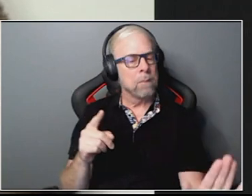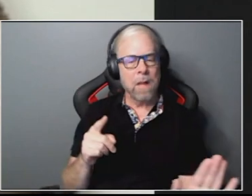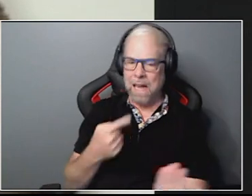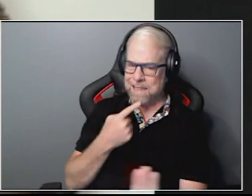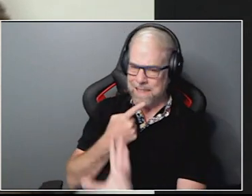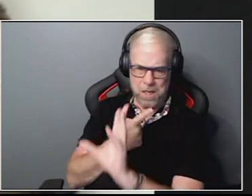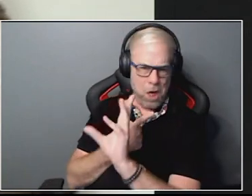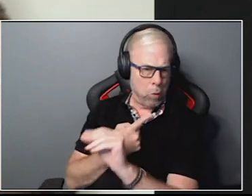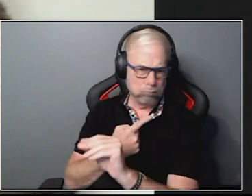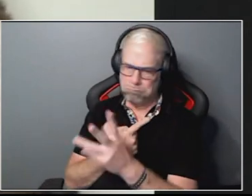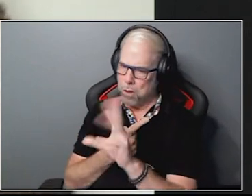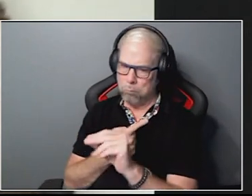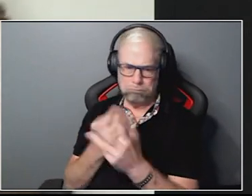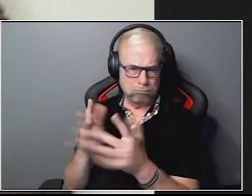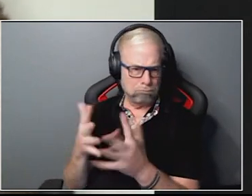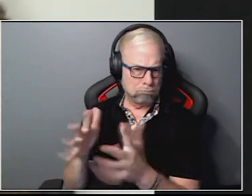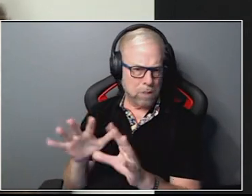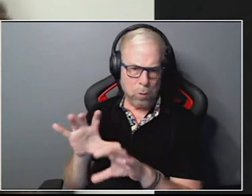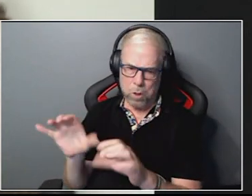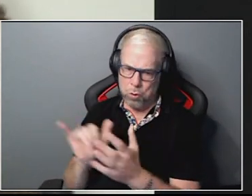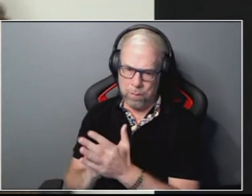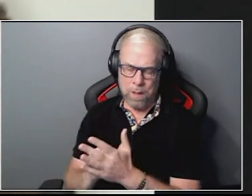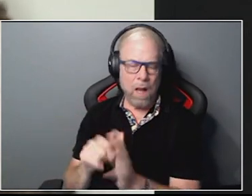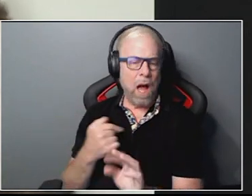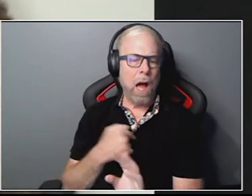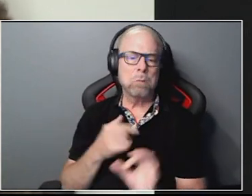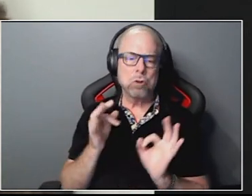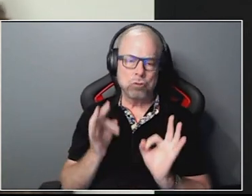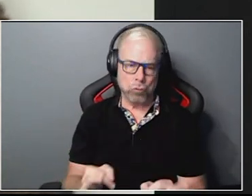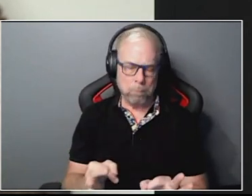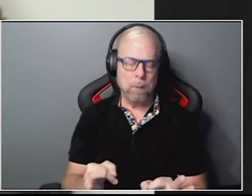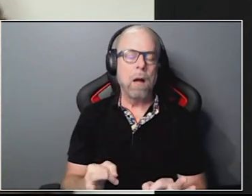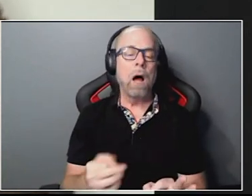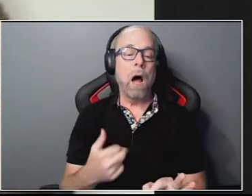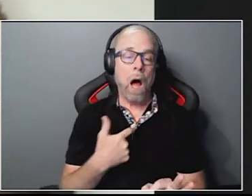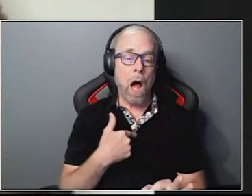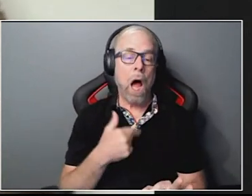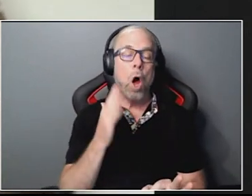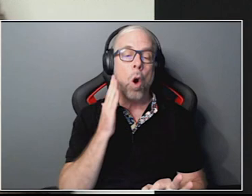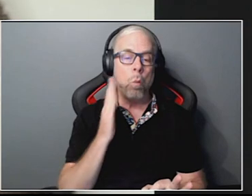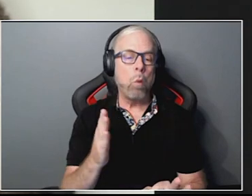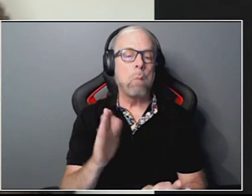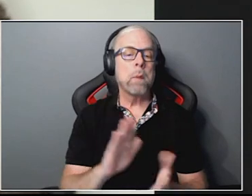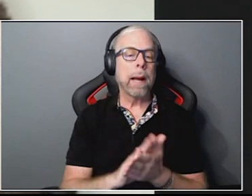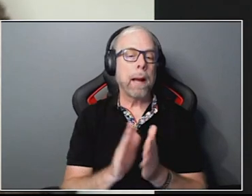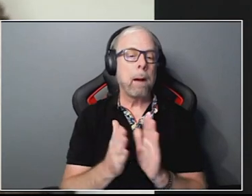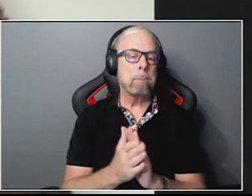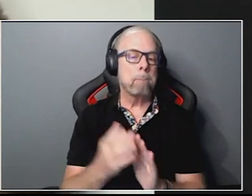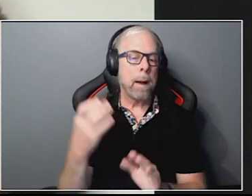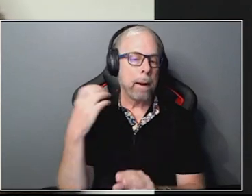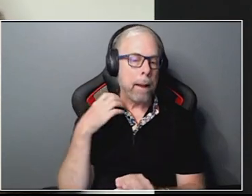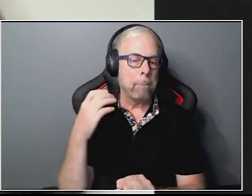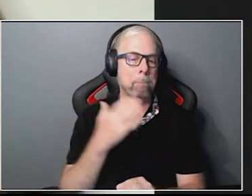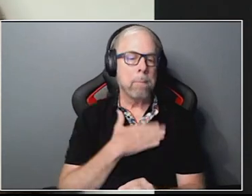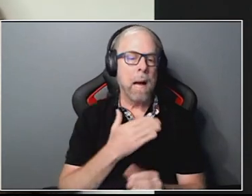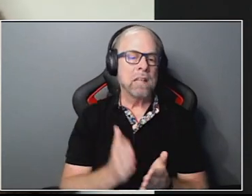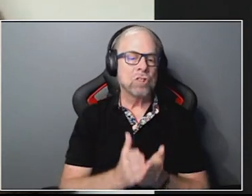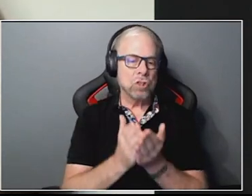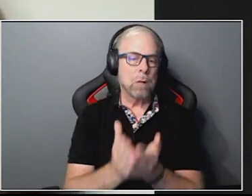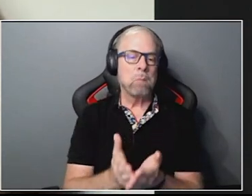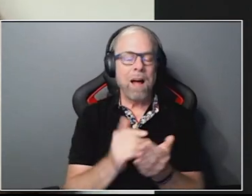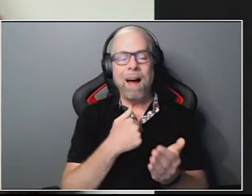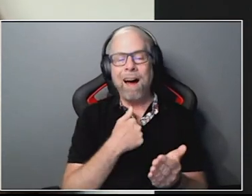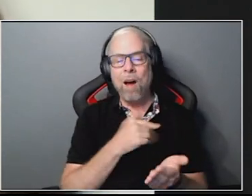what I want to do. That's not what I'm going to do. I am determined. I am going to be the captain of my own ship, and I'm going to sail the world.